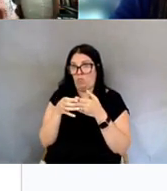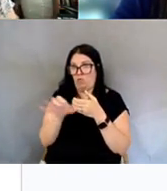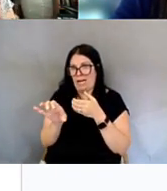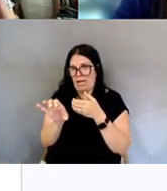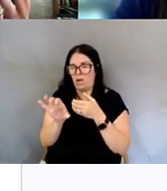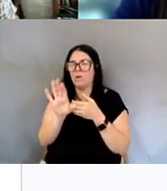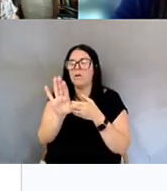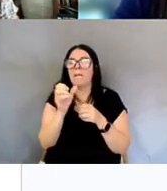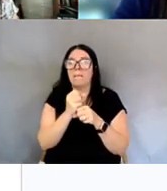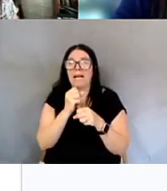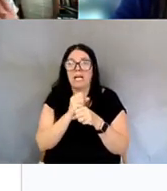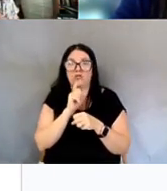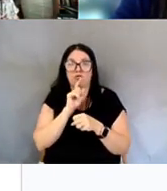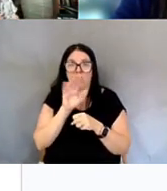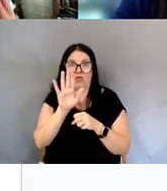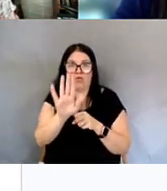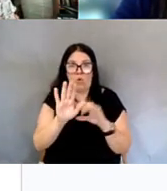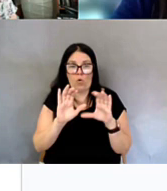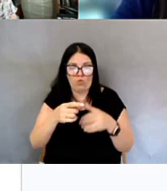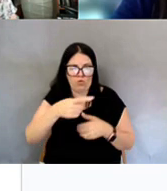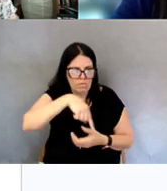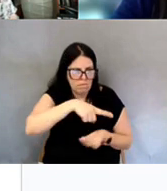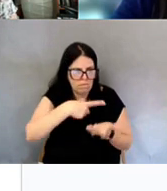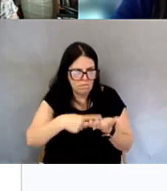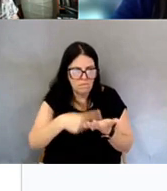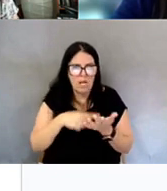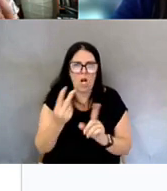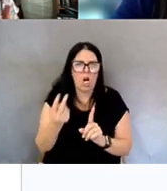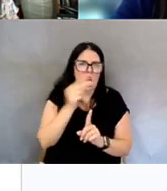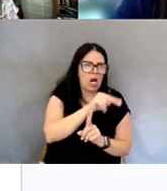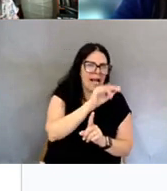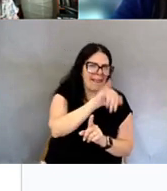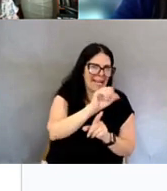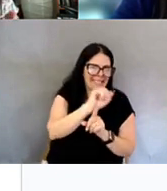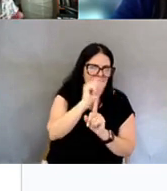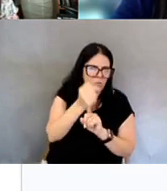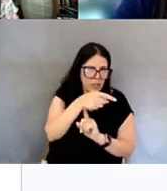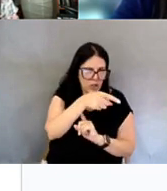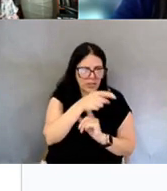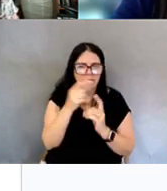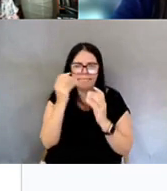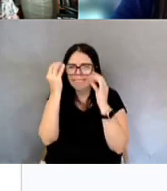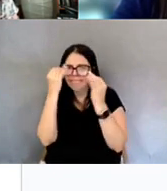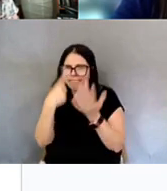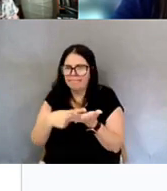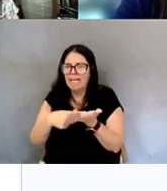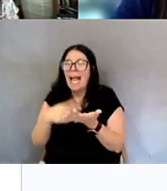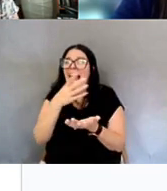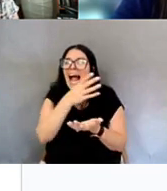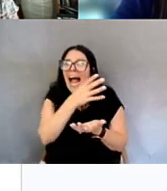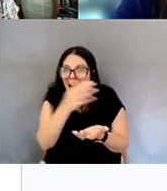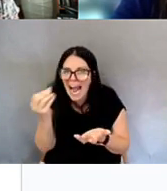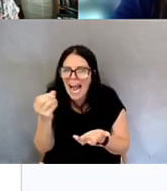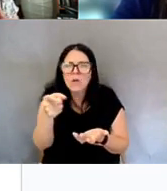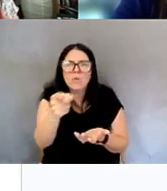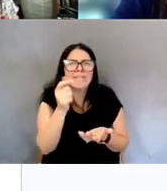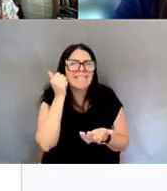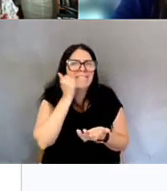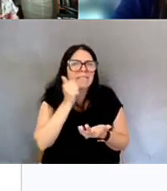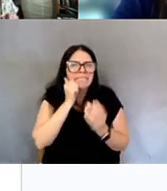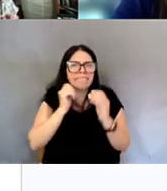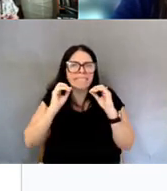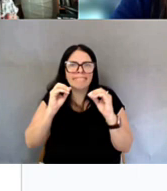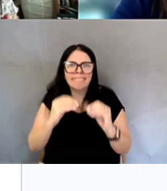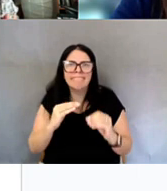sure that in your group, you reflect on that scenario and other realities that you may face in your daily life. Then we will ask you to